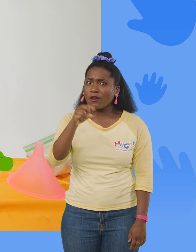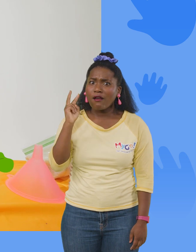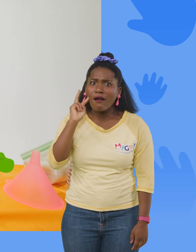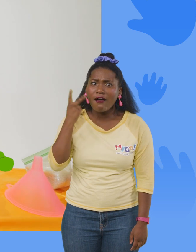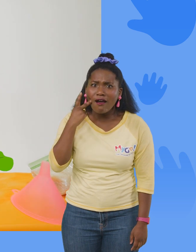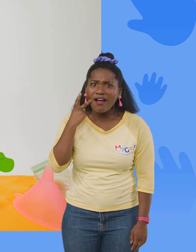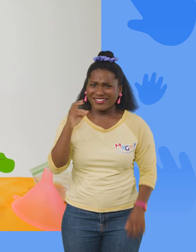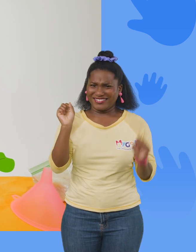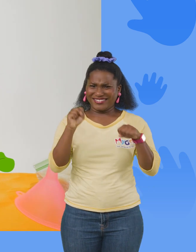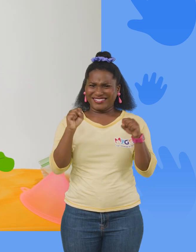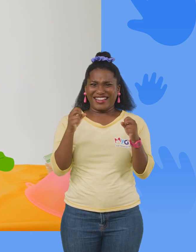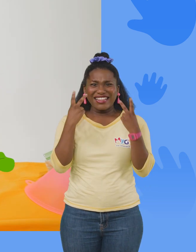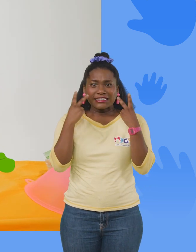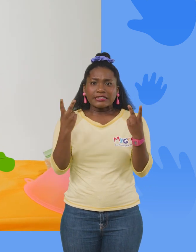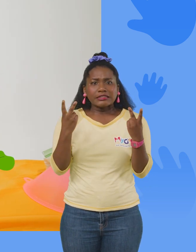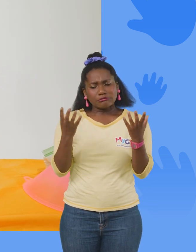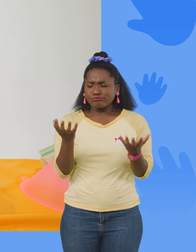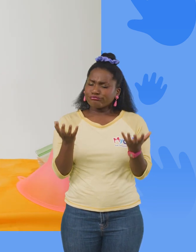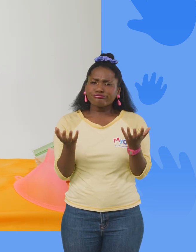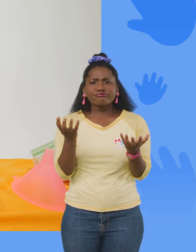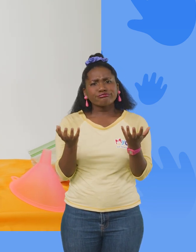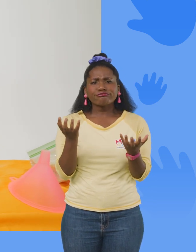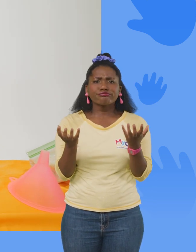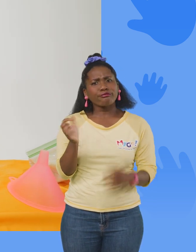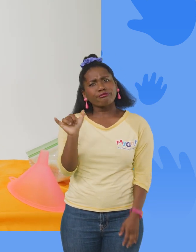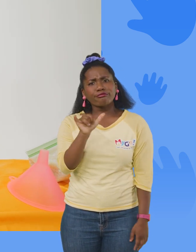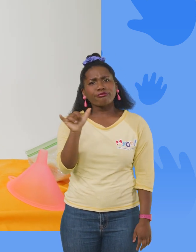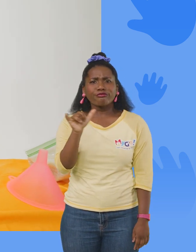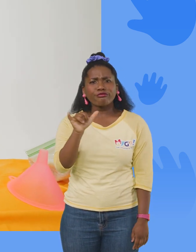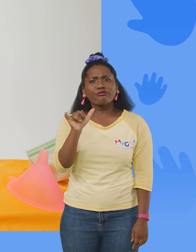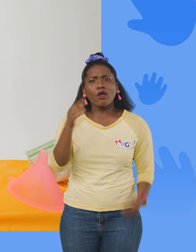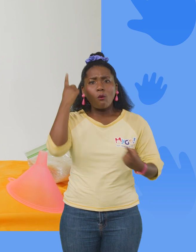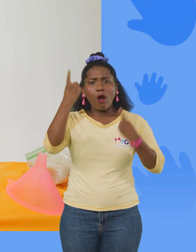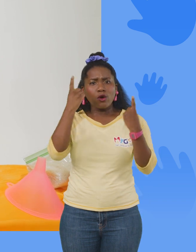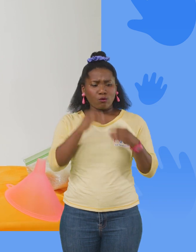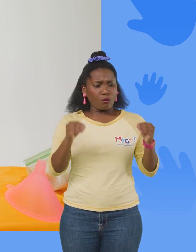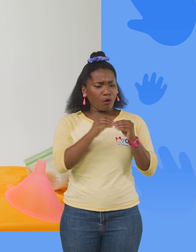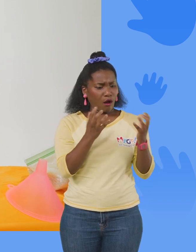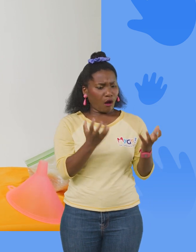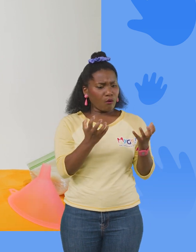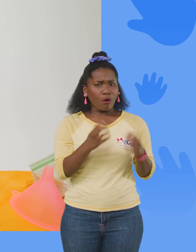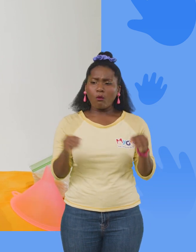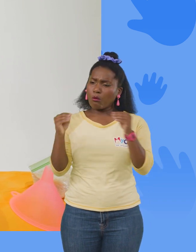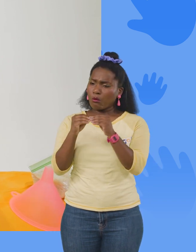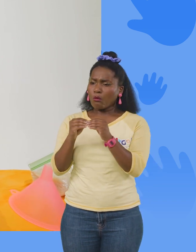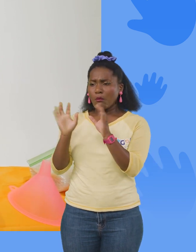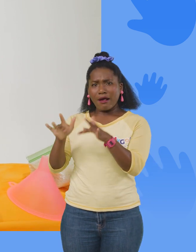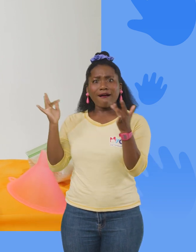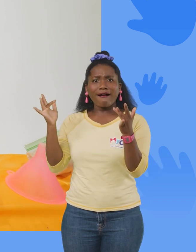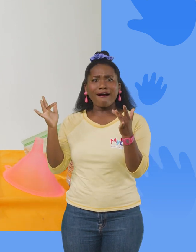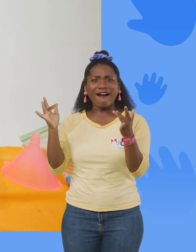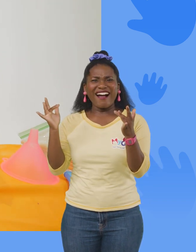vegetables. Okay, let's see. Huh, they weigh roughly the same. I wonder what one's gonna be heavier, what one's